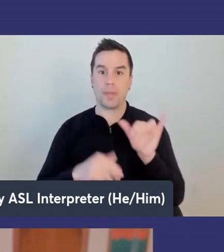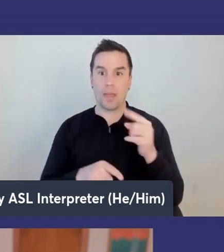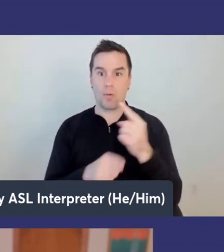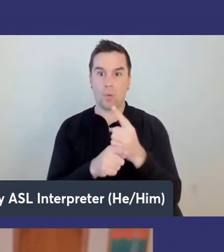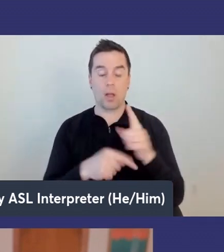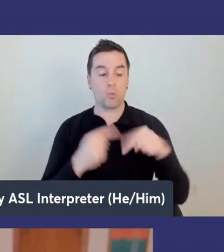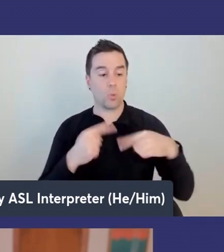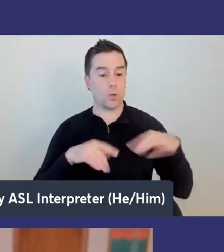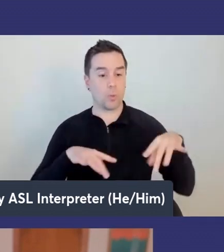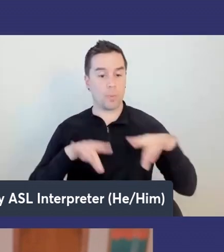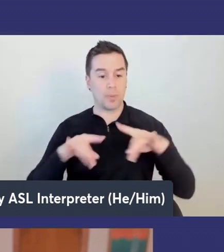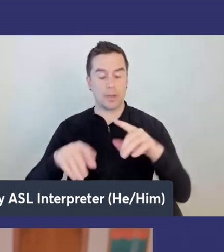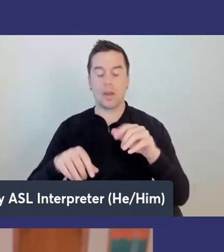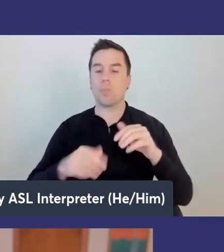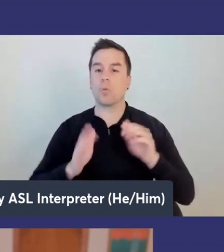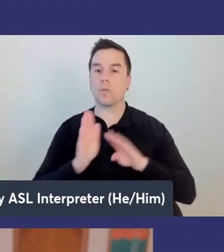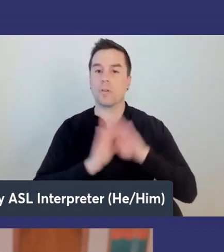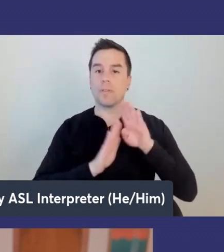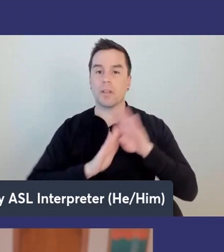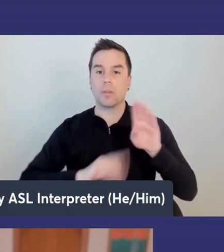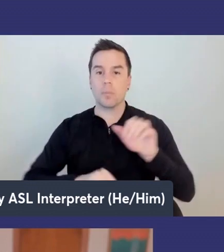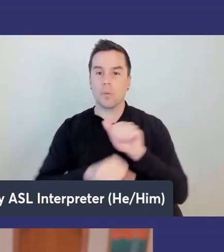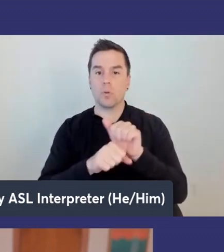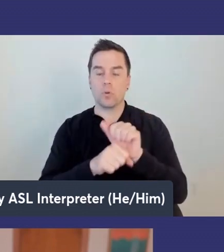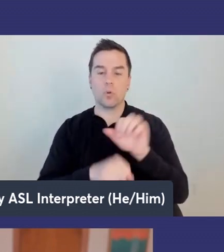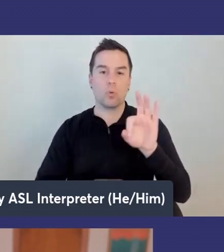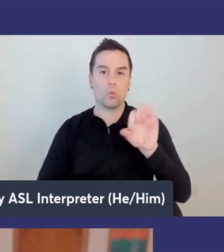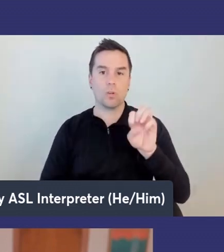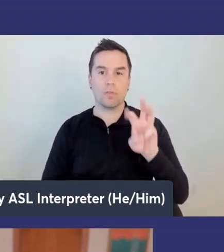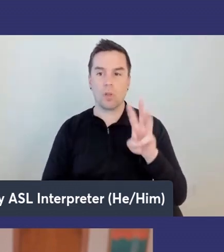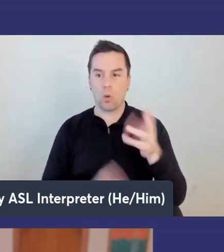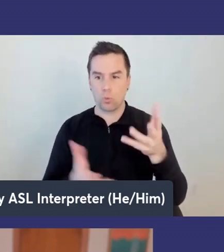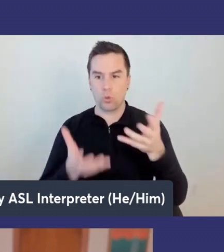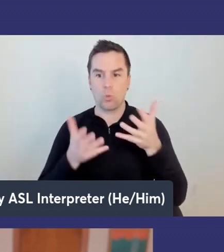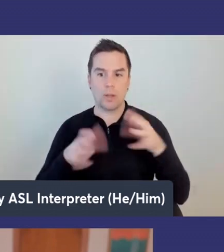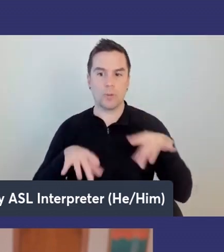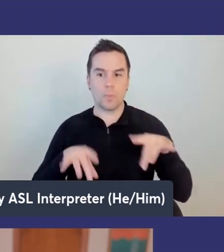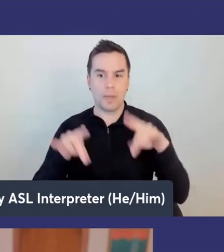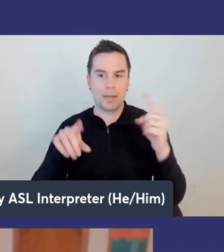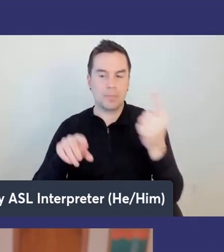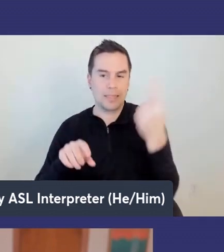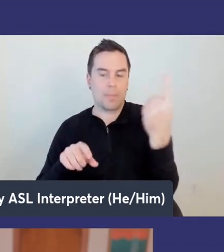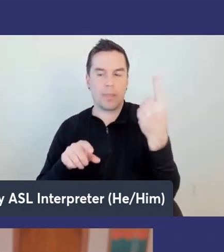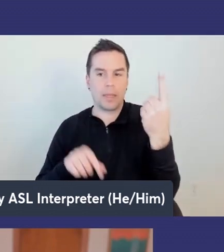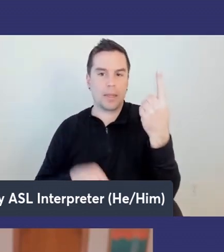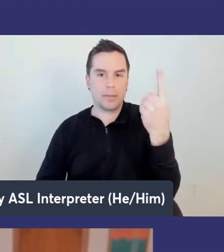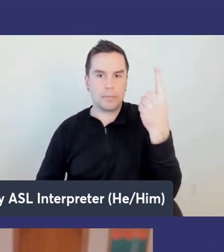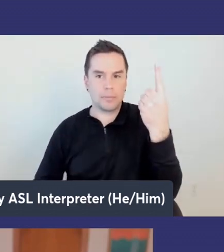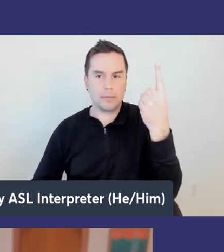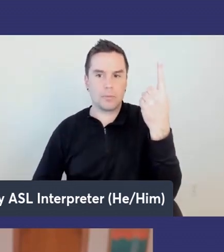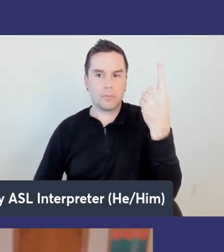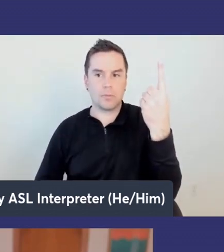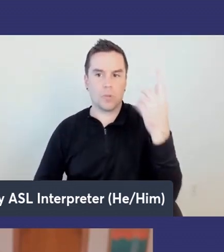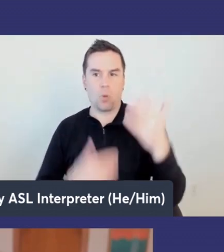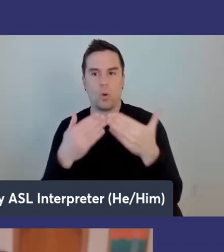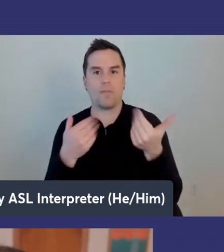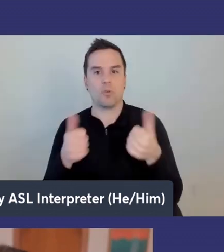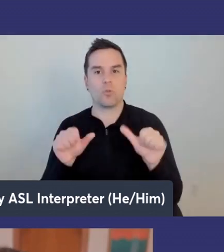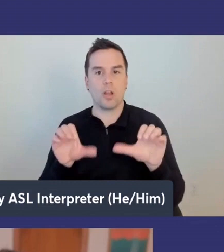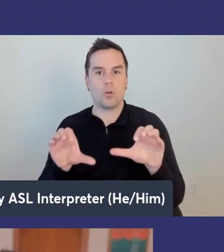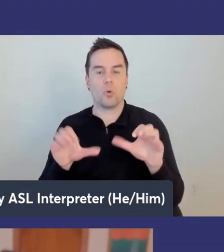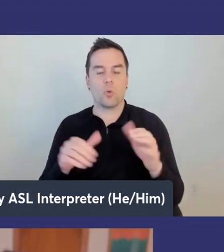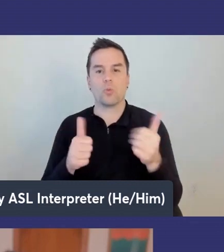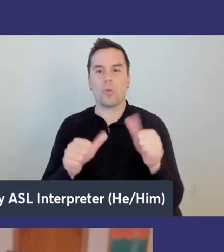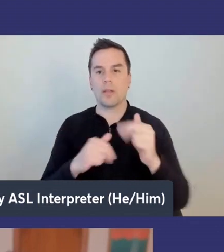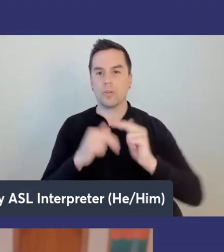developing your workflow and you want to pick up something, the GitHub linter or something like whatever you're trying to do, right? We're trying to build those first